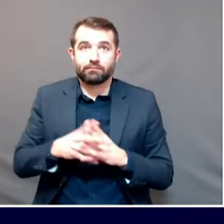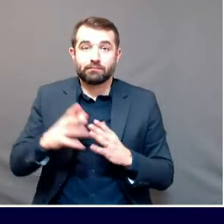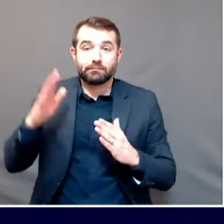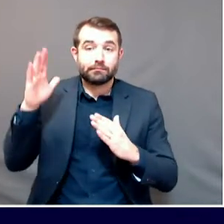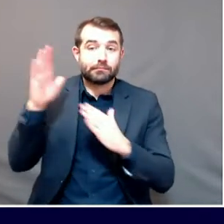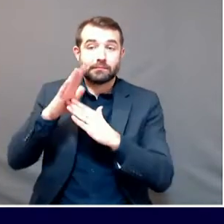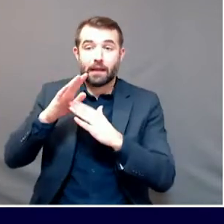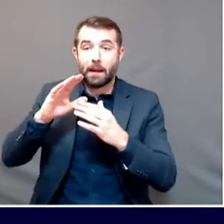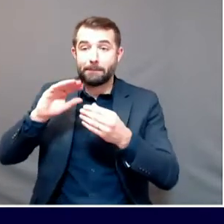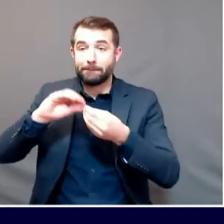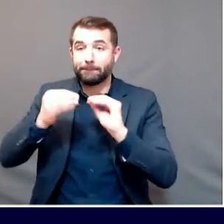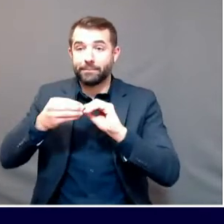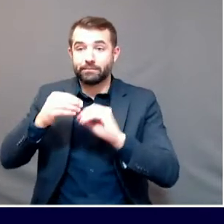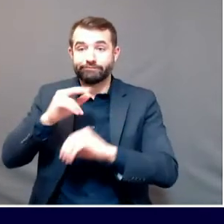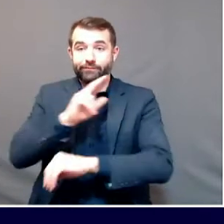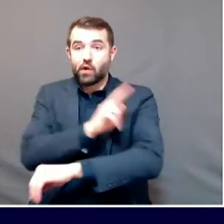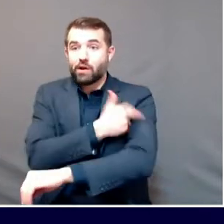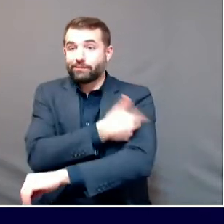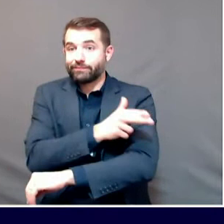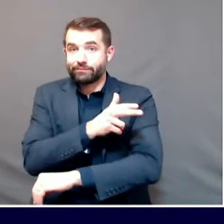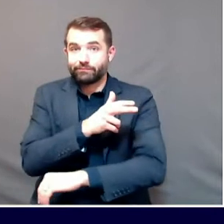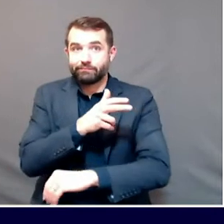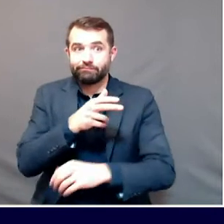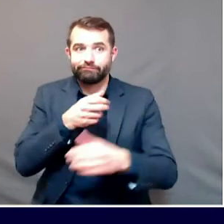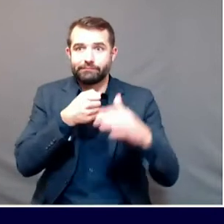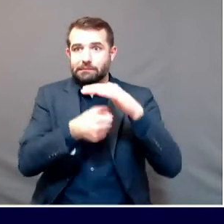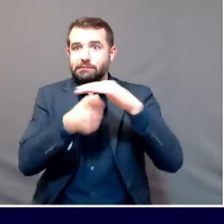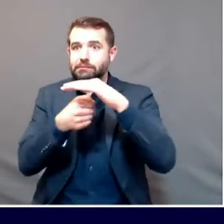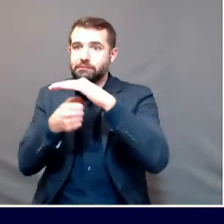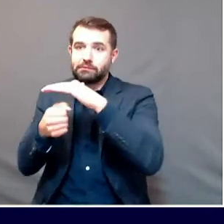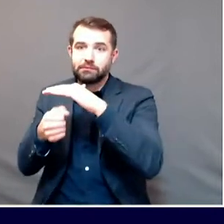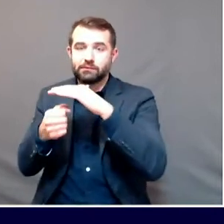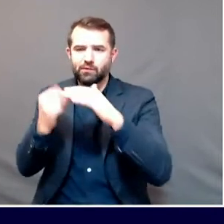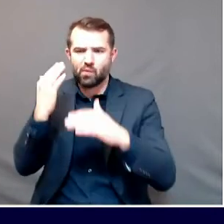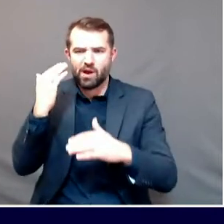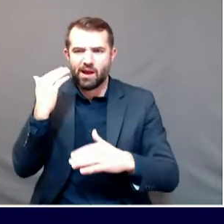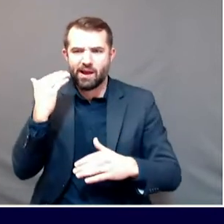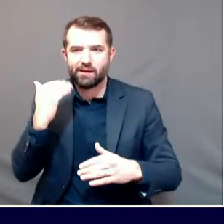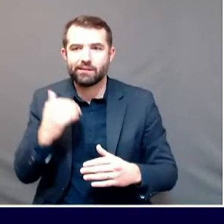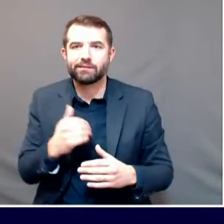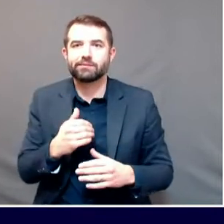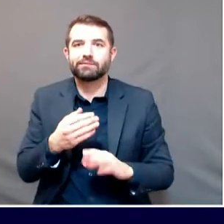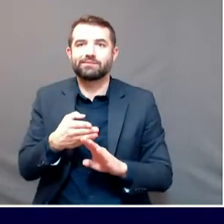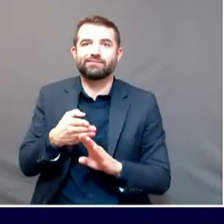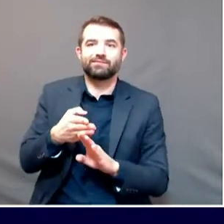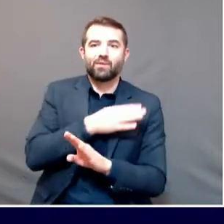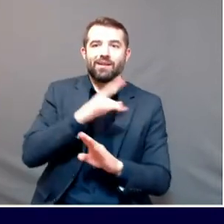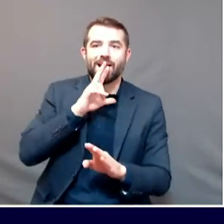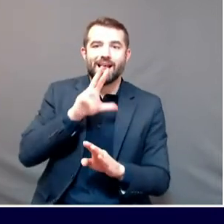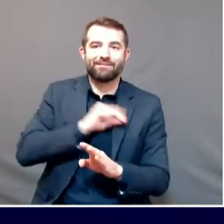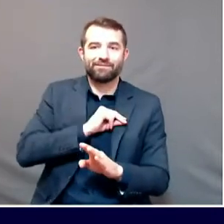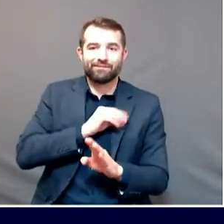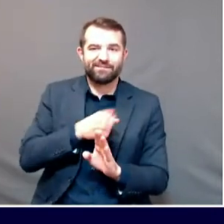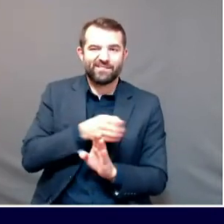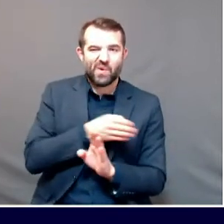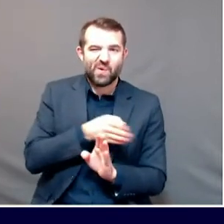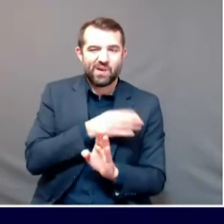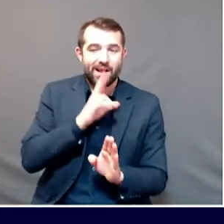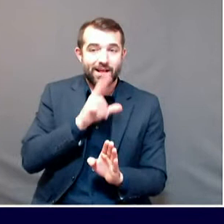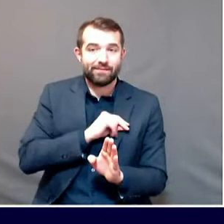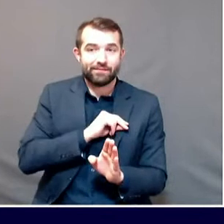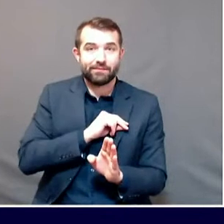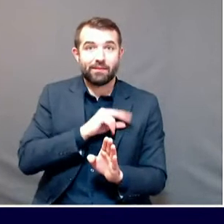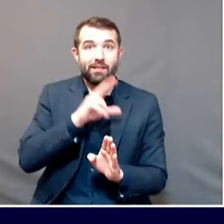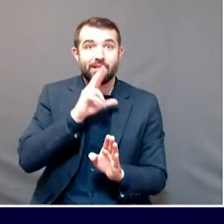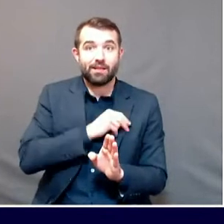most severe cases coming out of the Thanksgiving holiday. Those individuals having recovered, being discharged from the hospital,